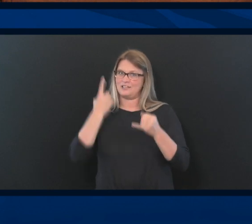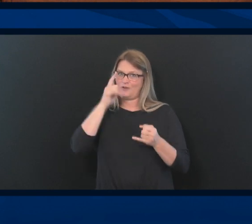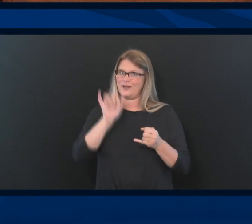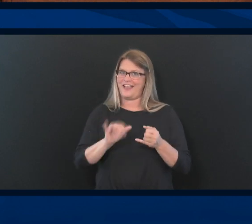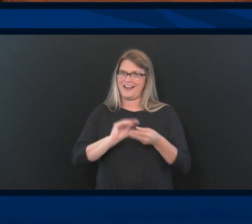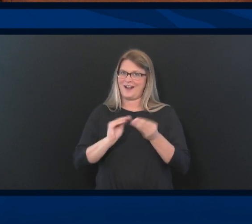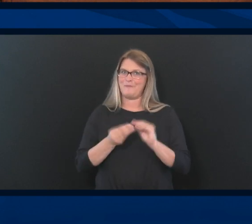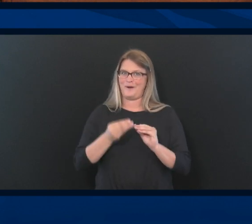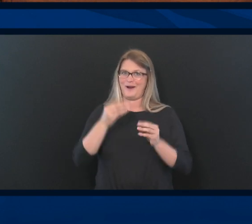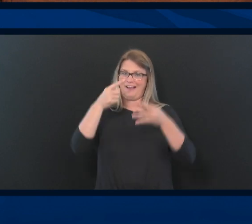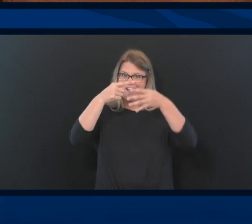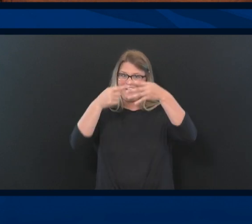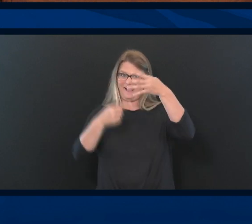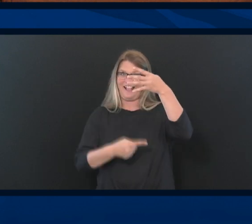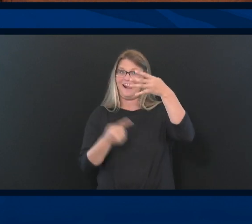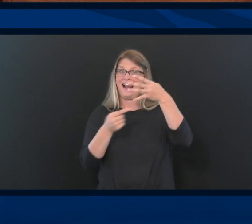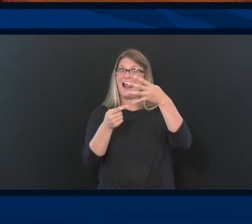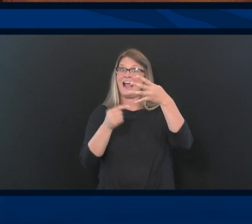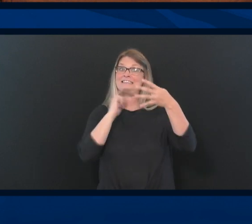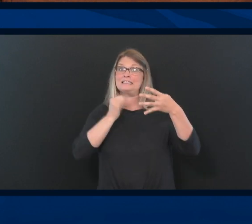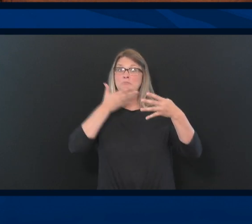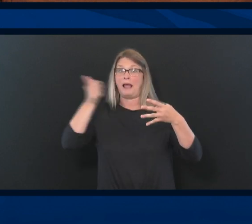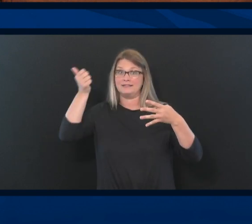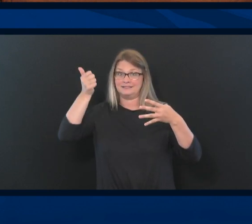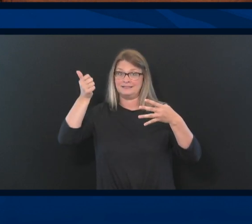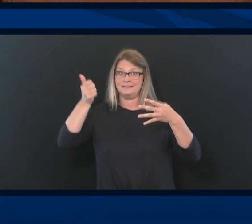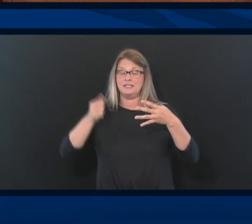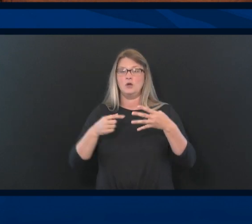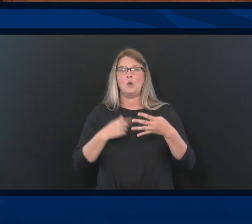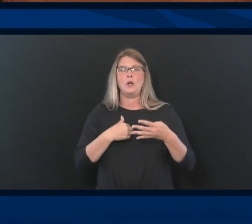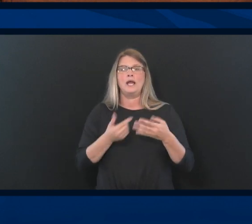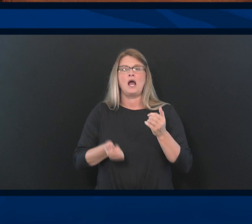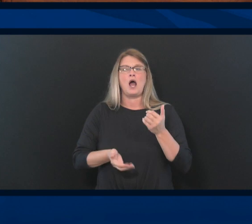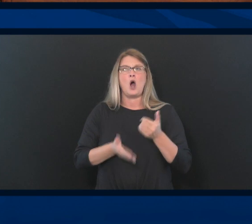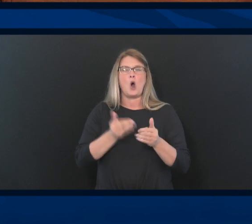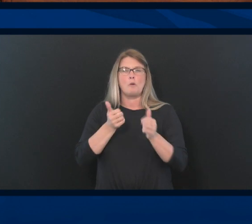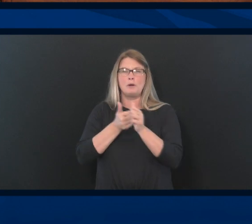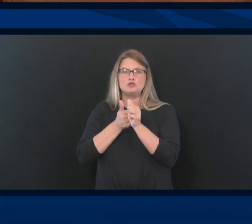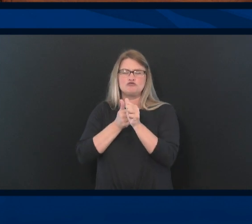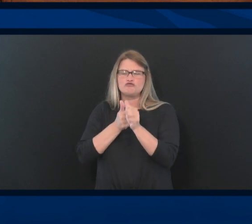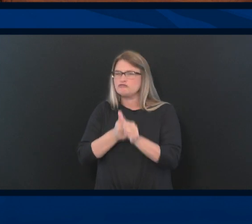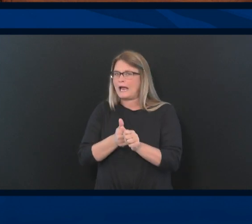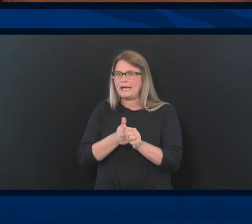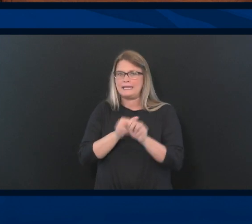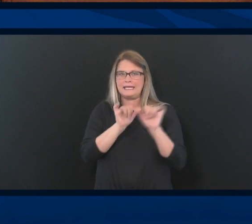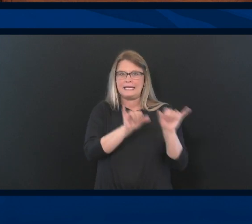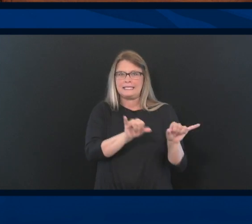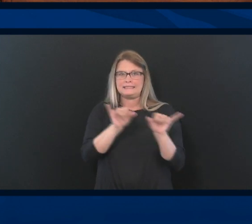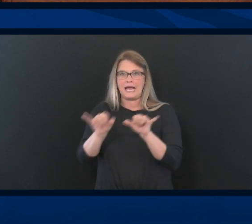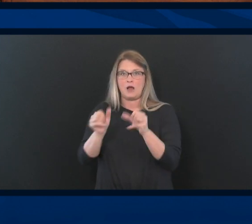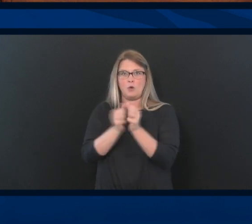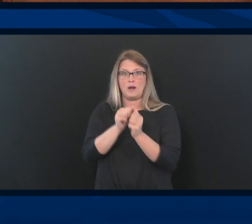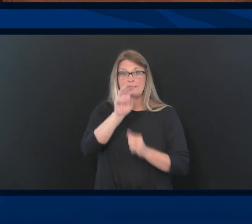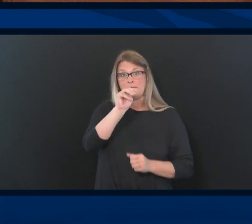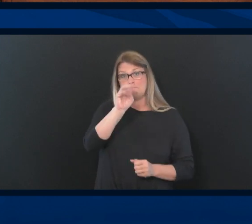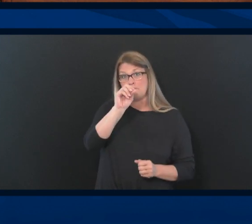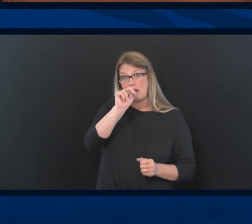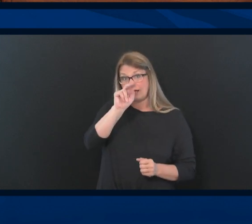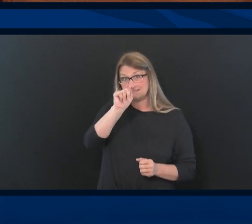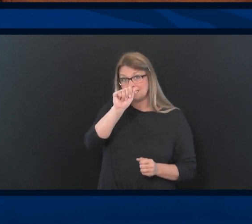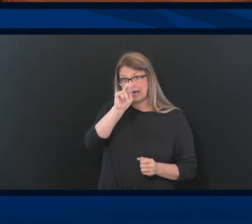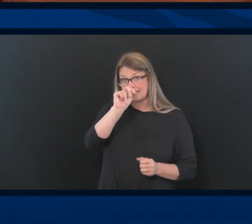and everything, but we are almost tracking just exactly with Montana.